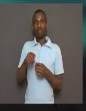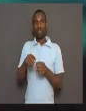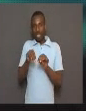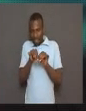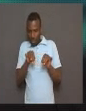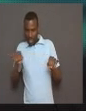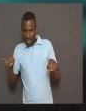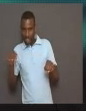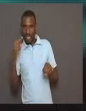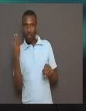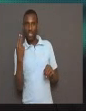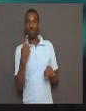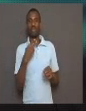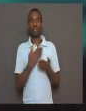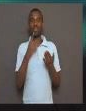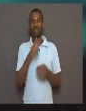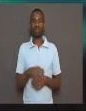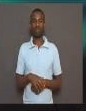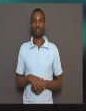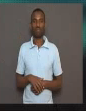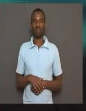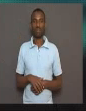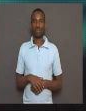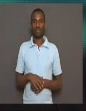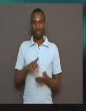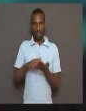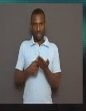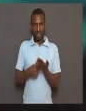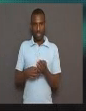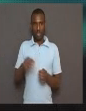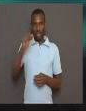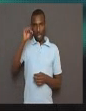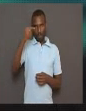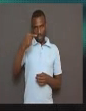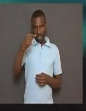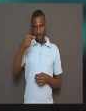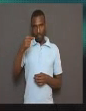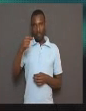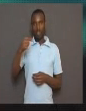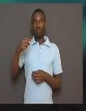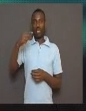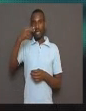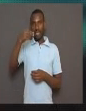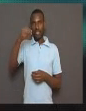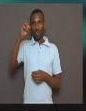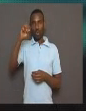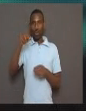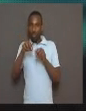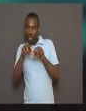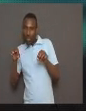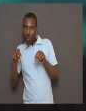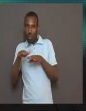Liquid is poured into a tall container, and the hydrometer is